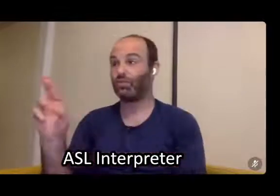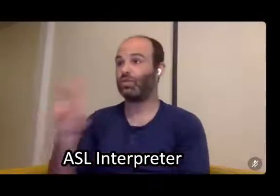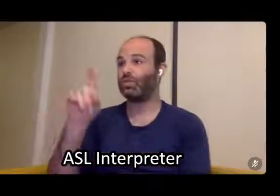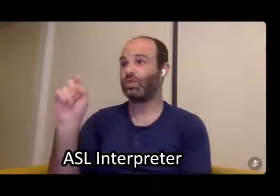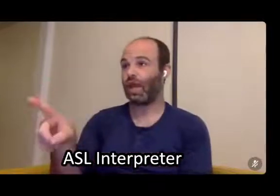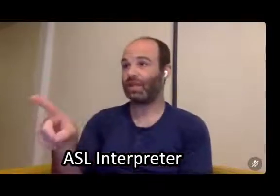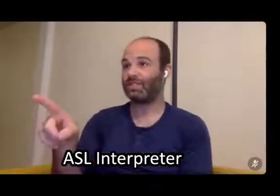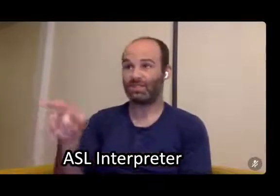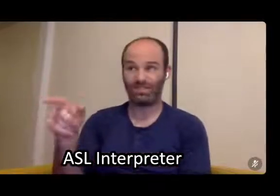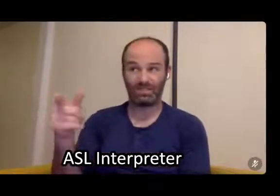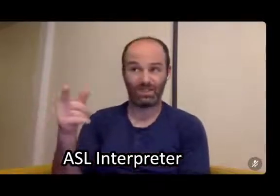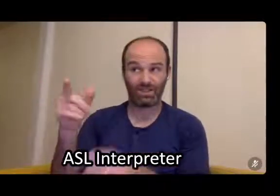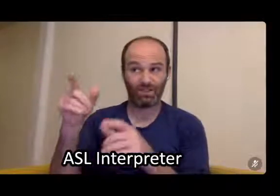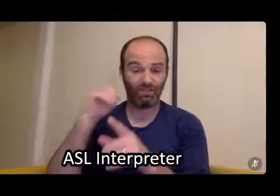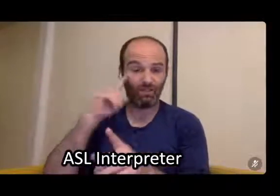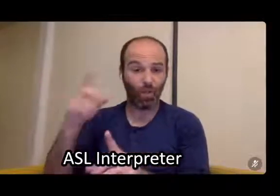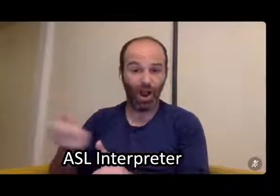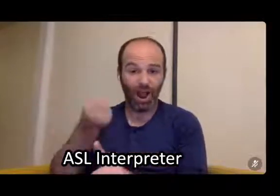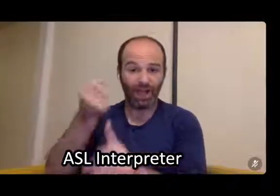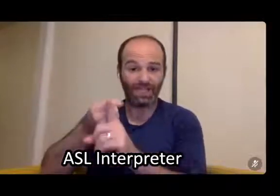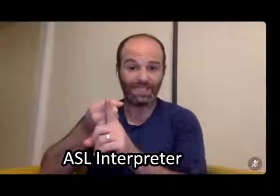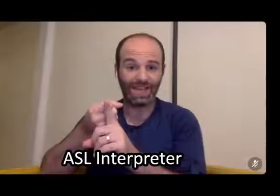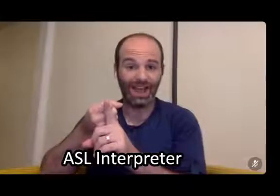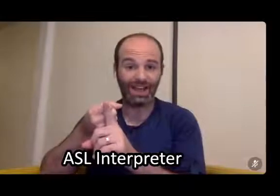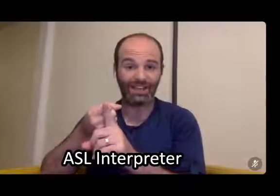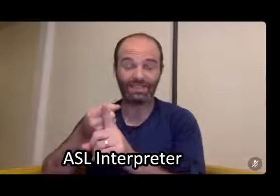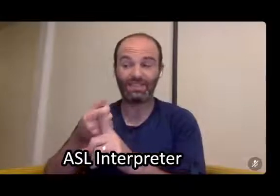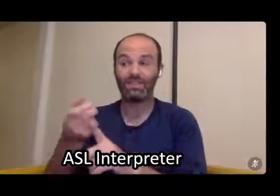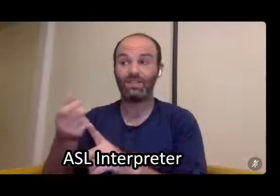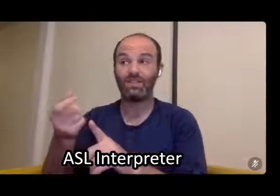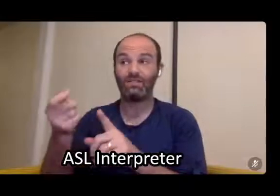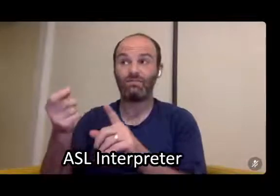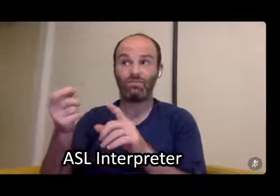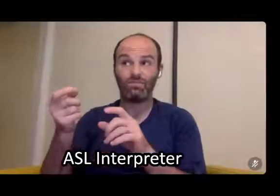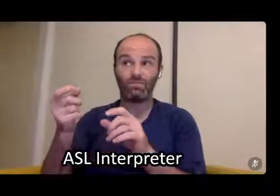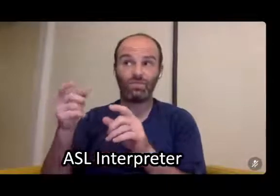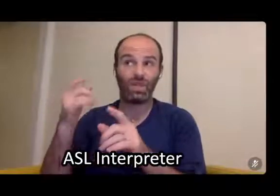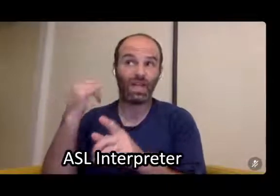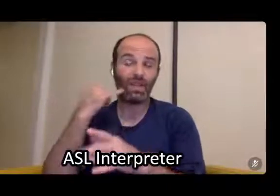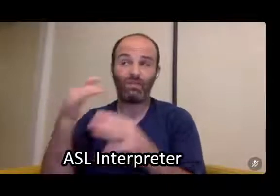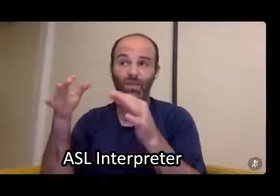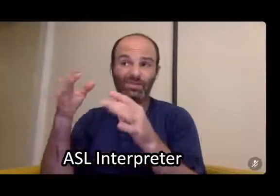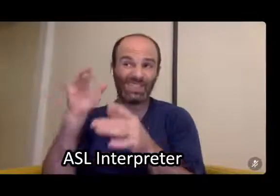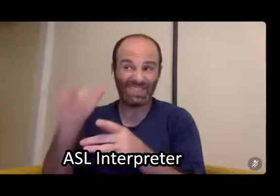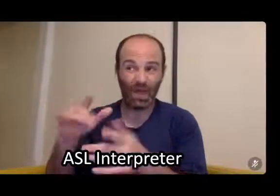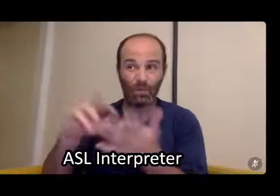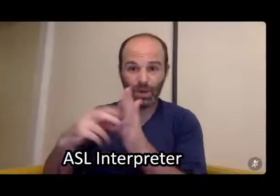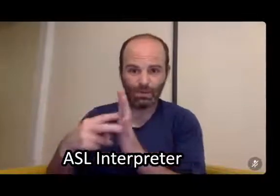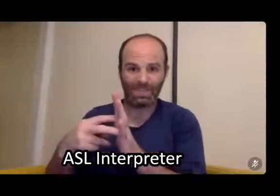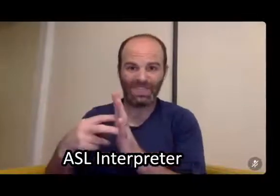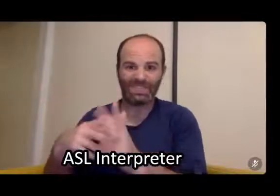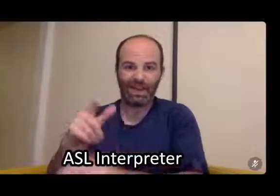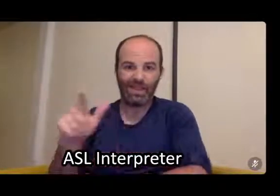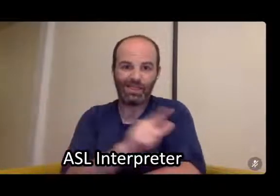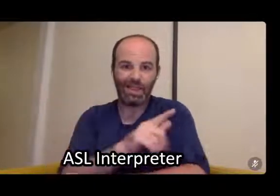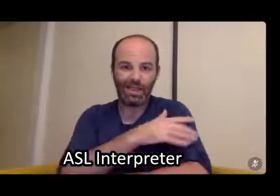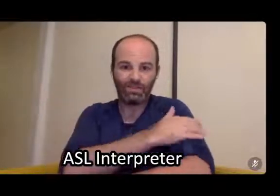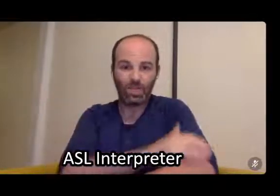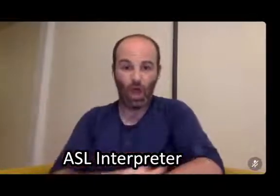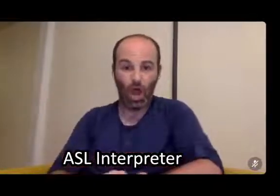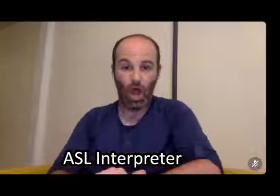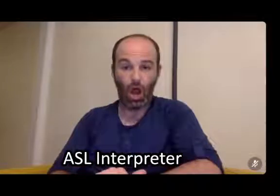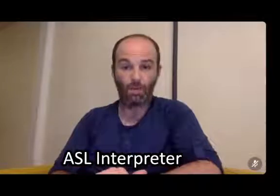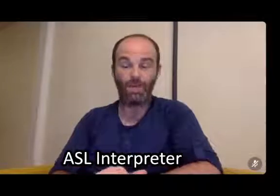to hit? Or is that what the body and left arm part is? Yeah, so that's setting it up